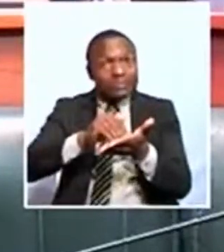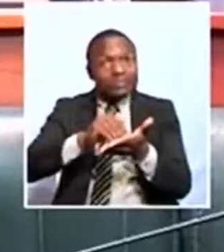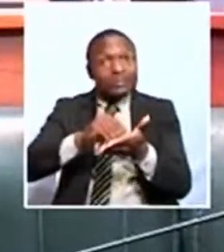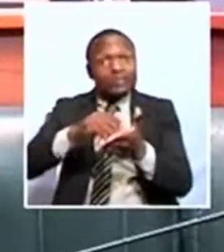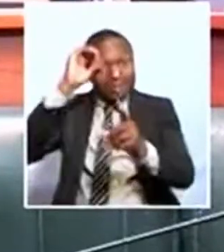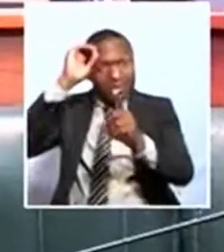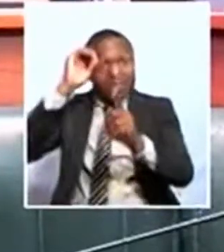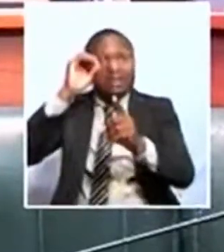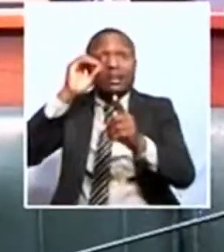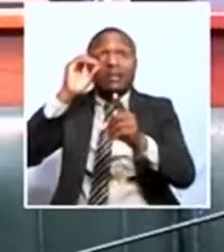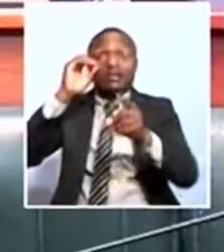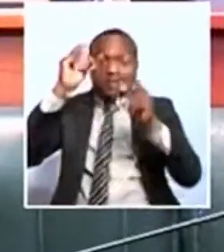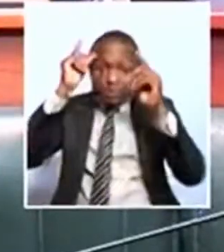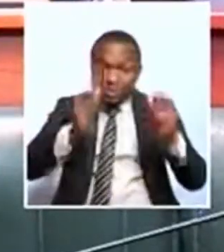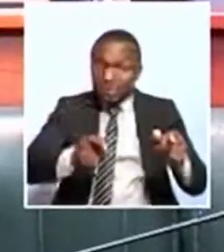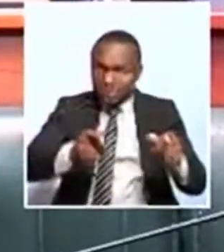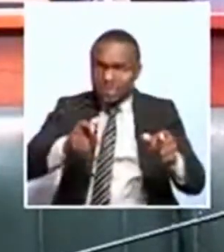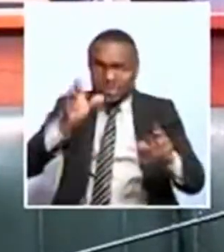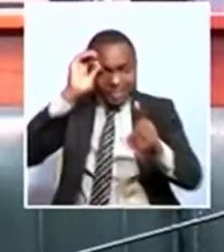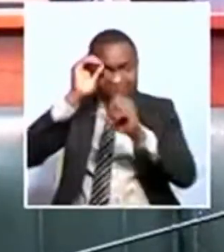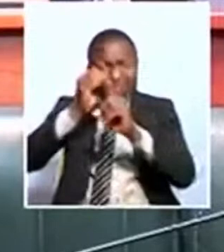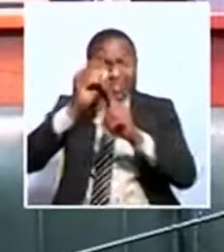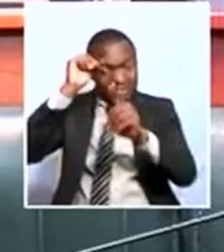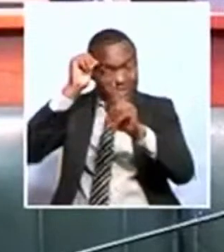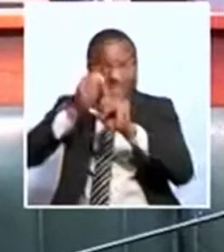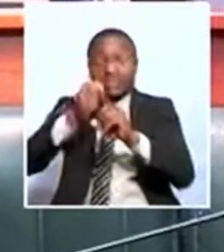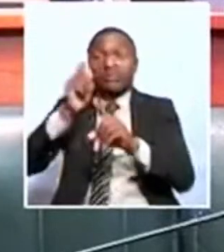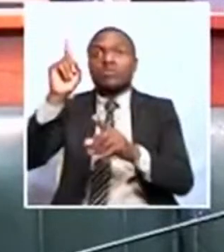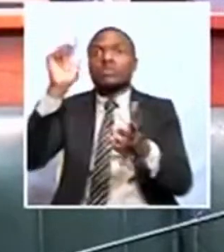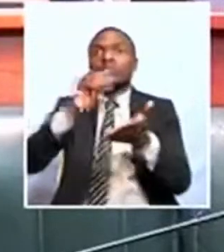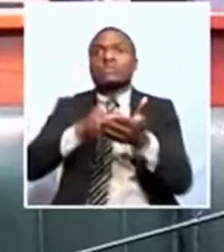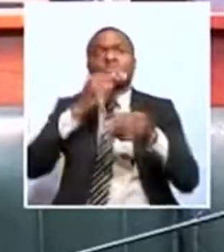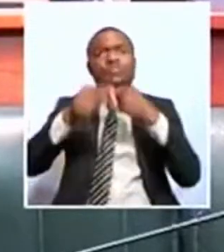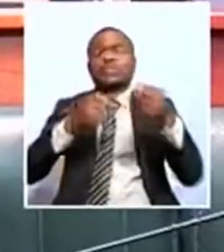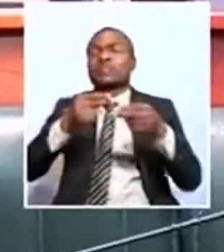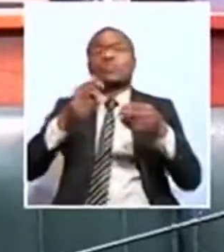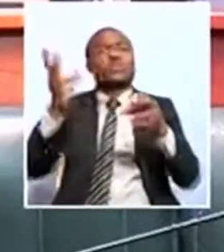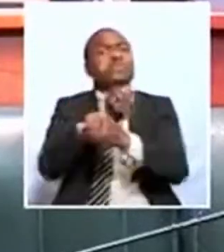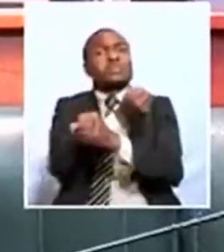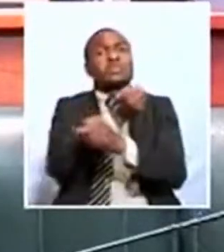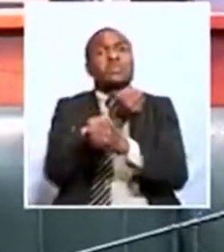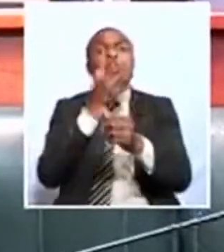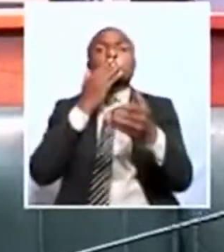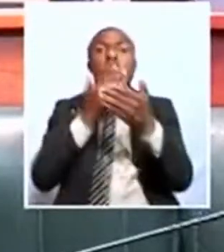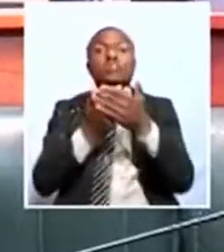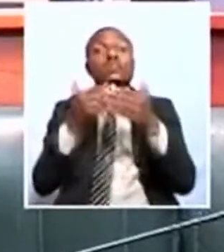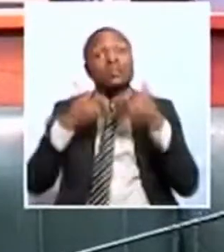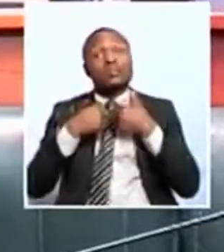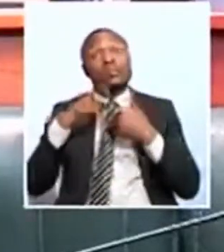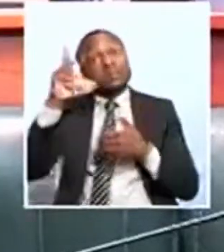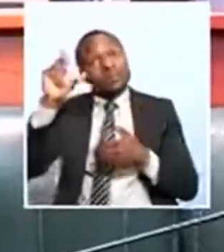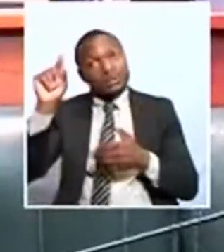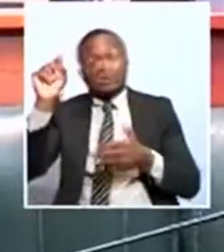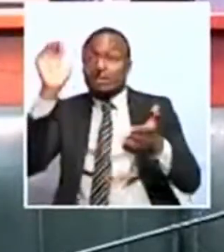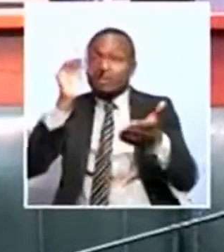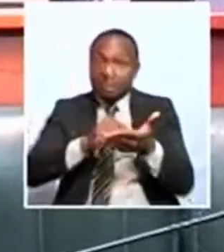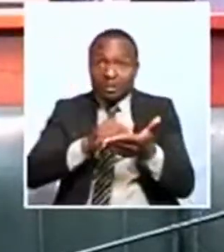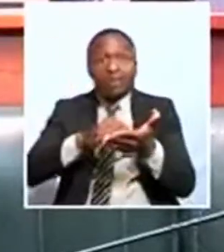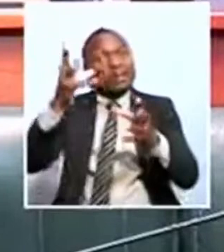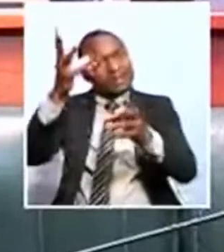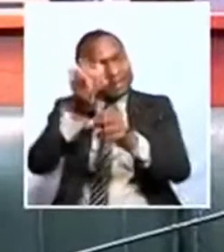of 1,000, it means that you have achieved your target. It is as good as a person who has a target of 20,000 and has